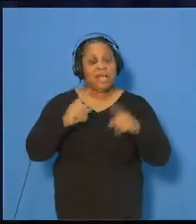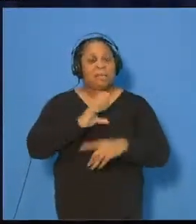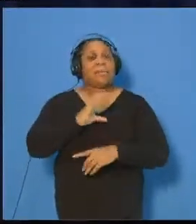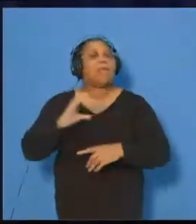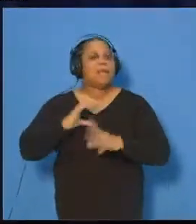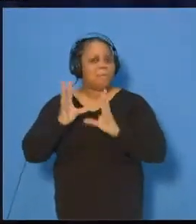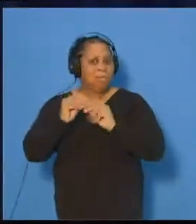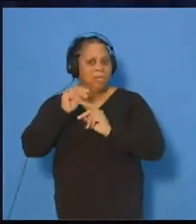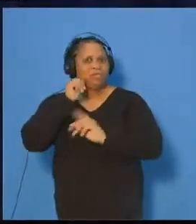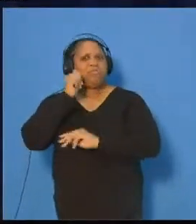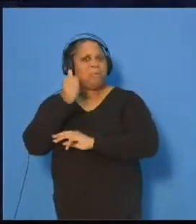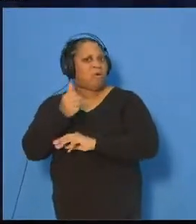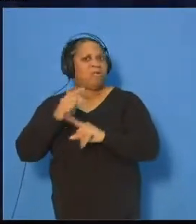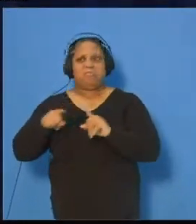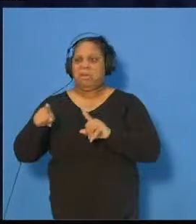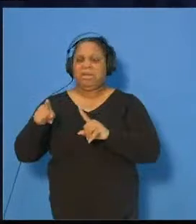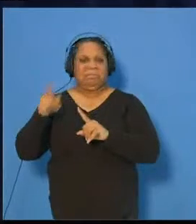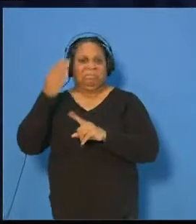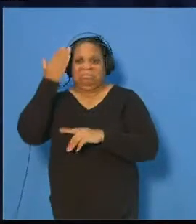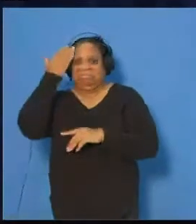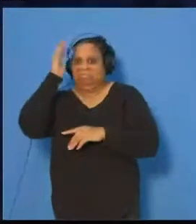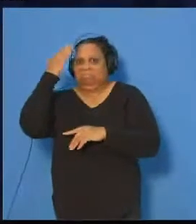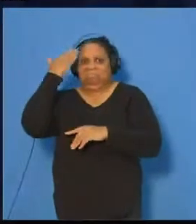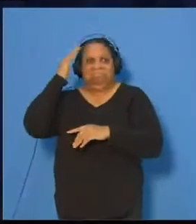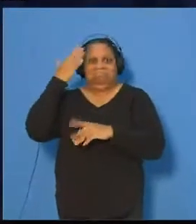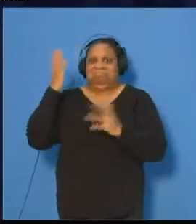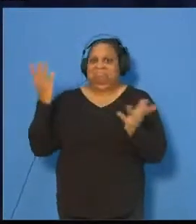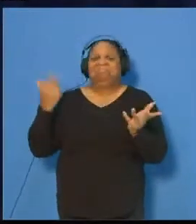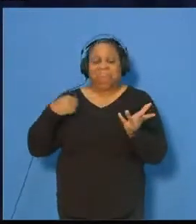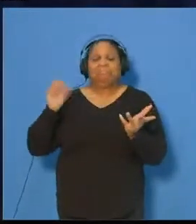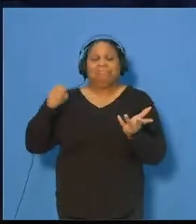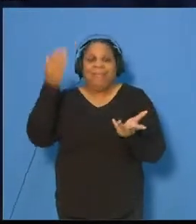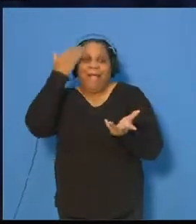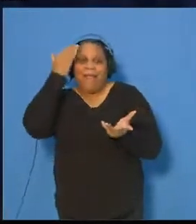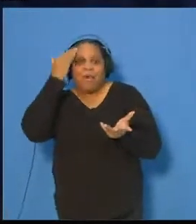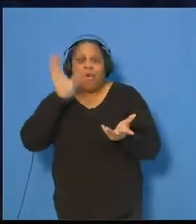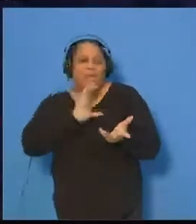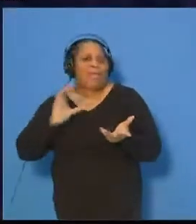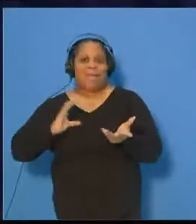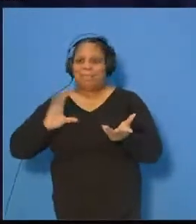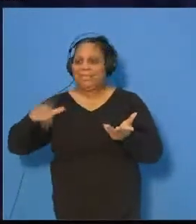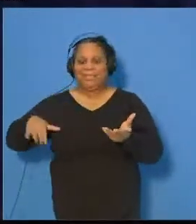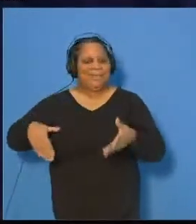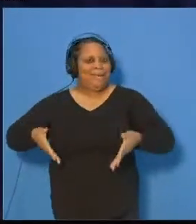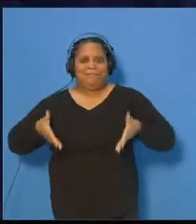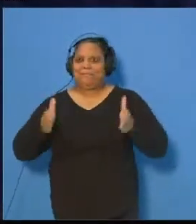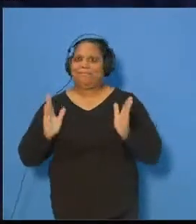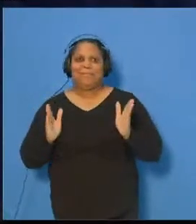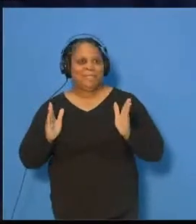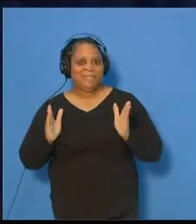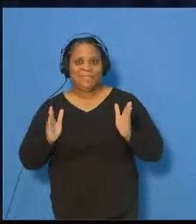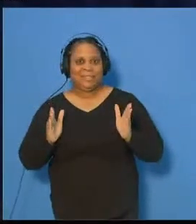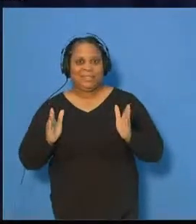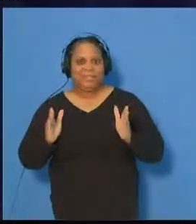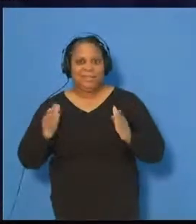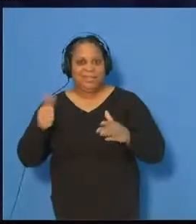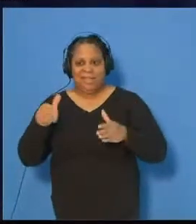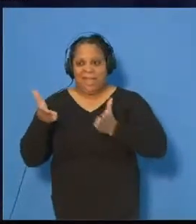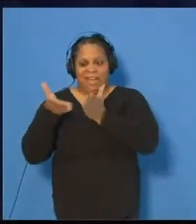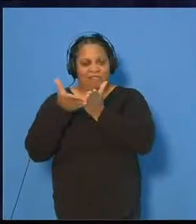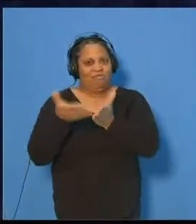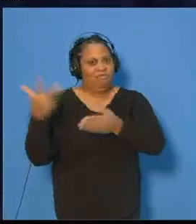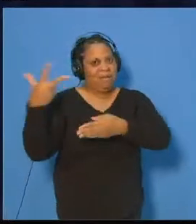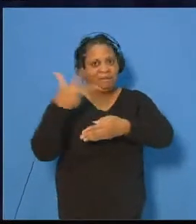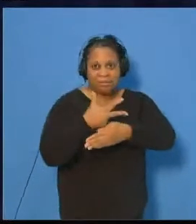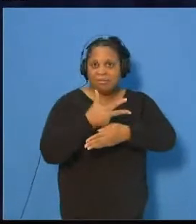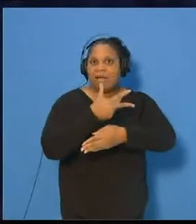meeting tomorrow, but I was not aware that the cabinet, I do know that the cabinet has not given permission for any cruise ship to dock